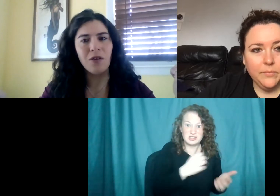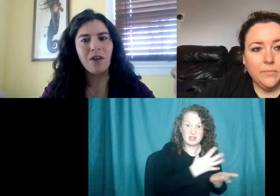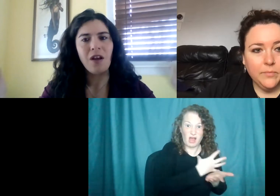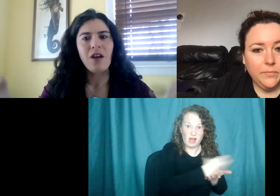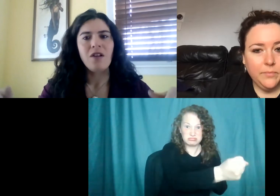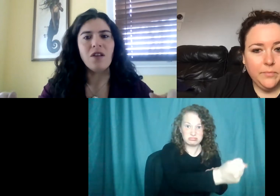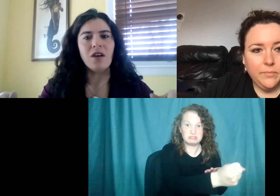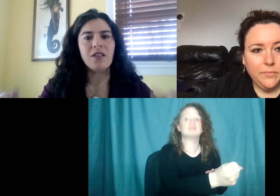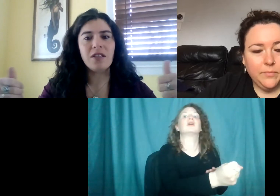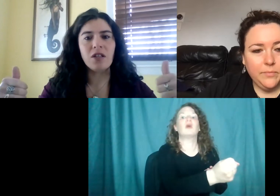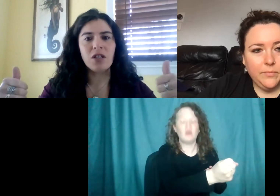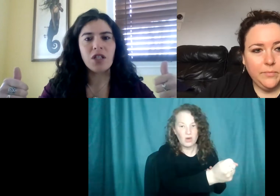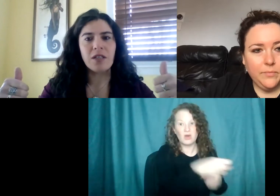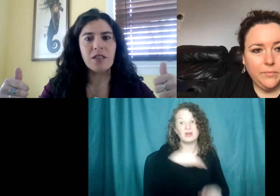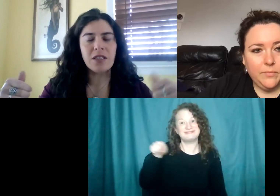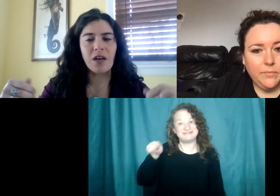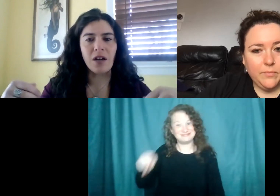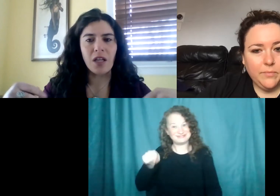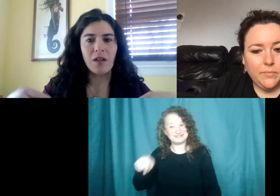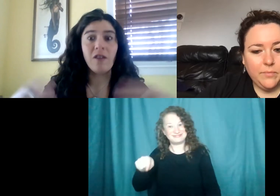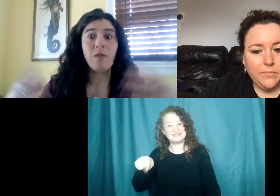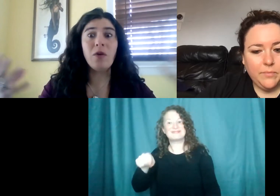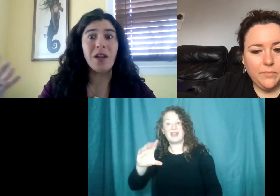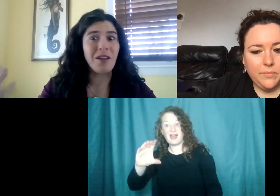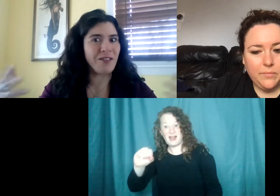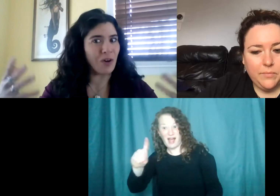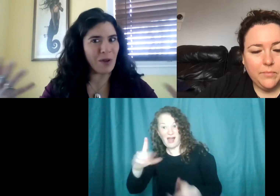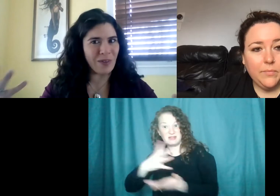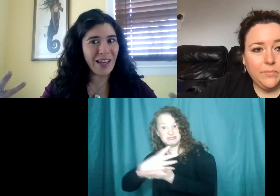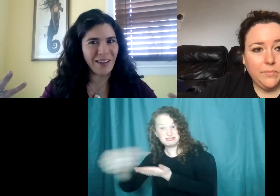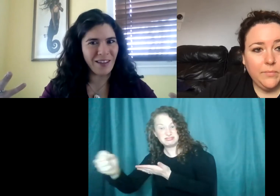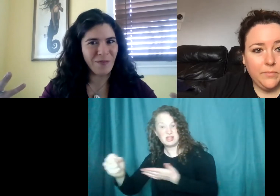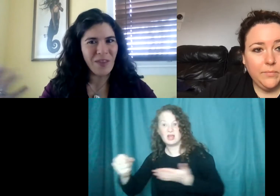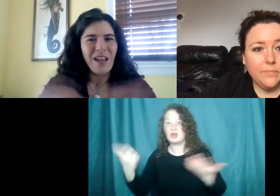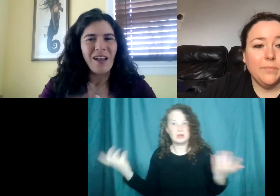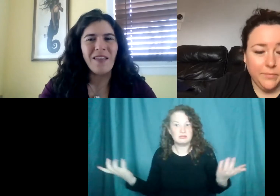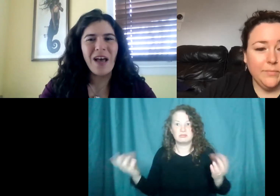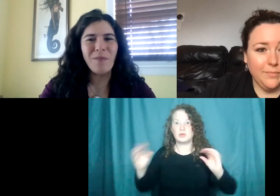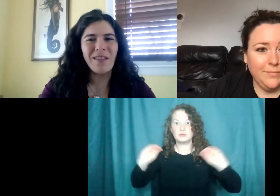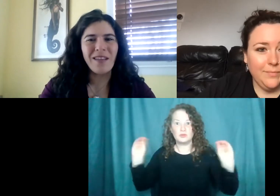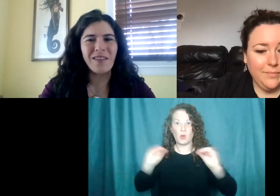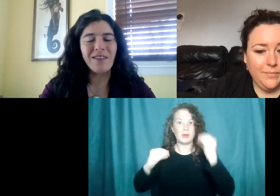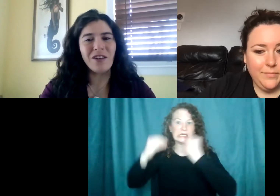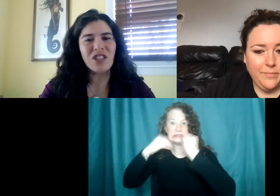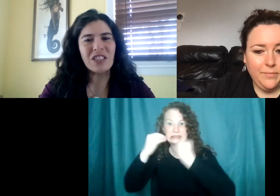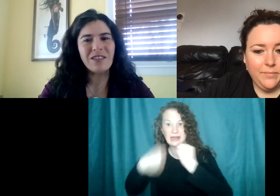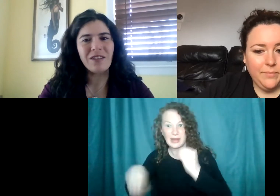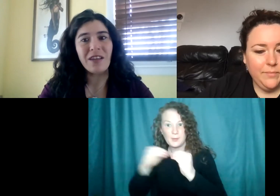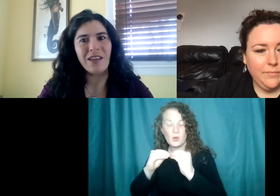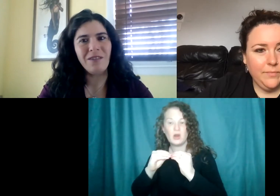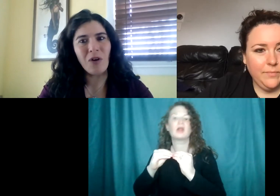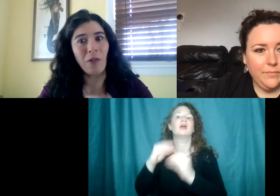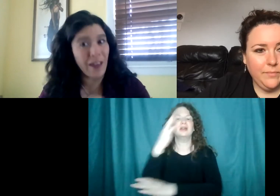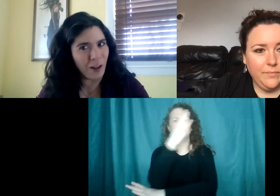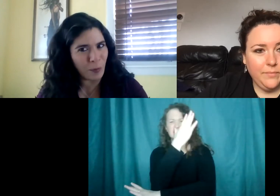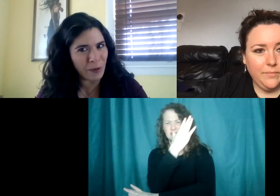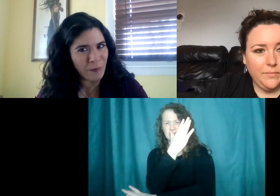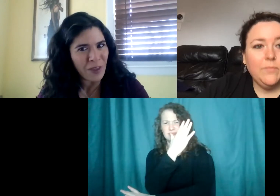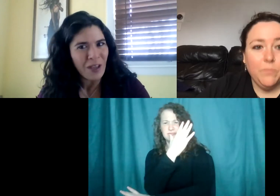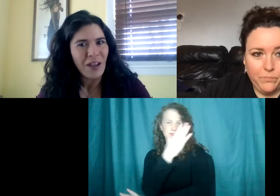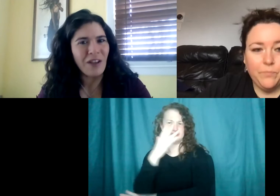East Coast, the sea urchins suddenly exploded because nobody was eating them. And that meant that the sea urchins could eat all the